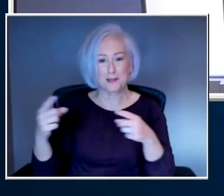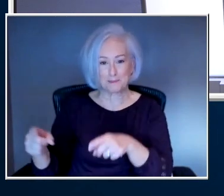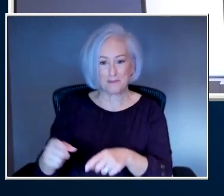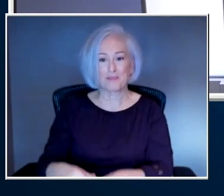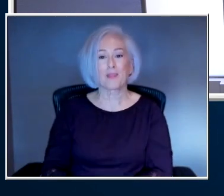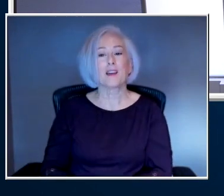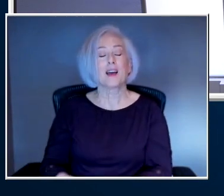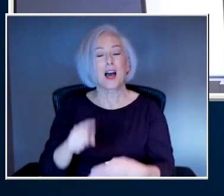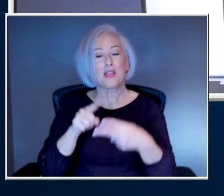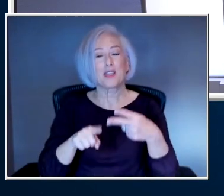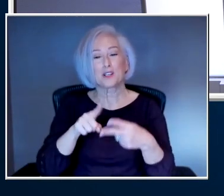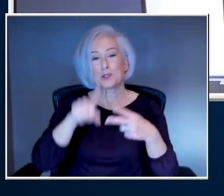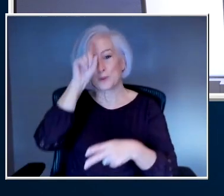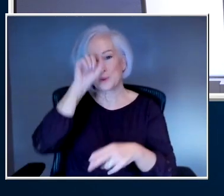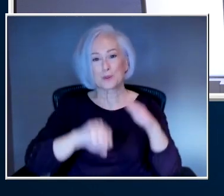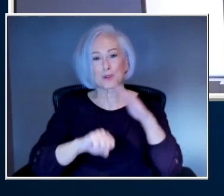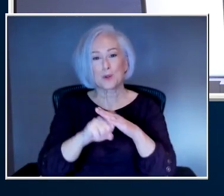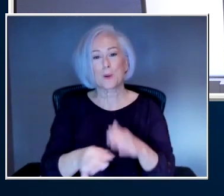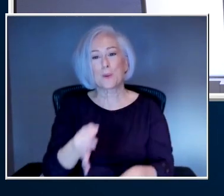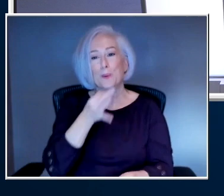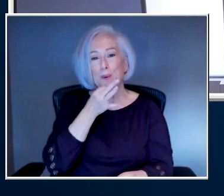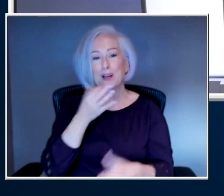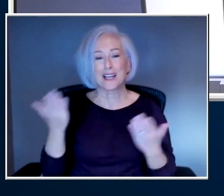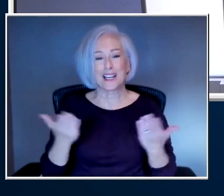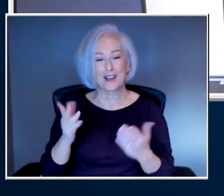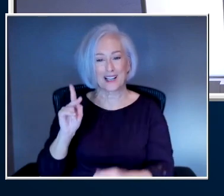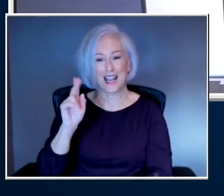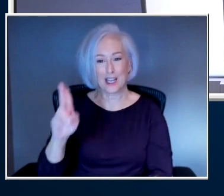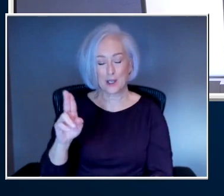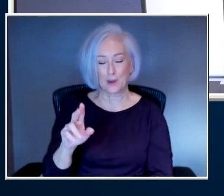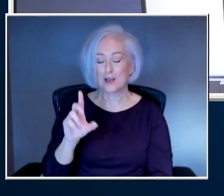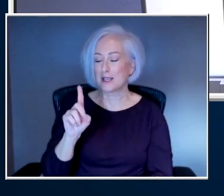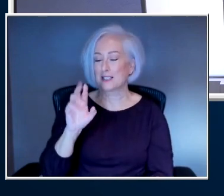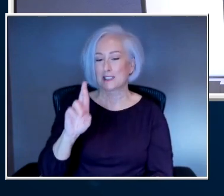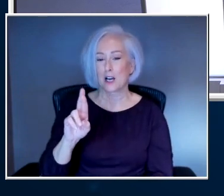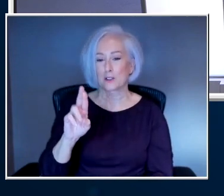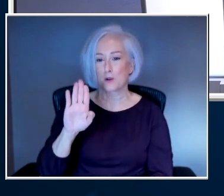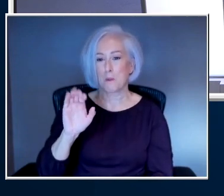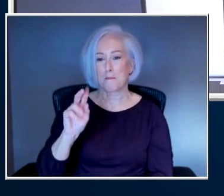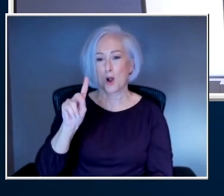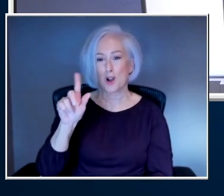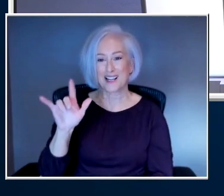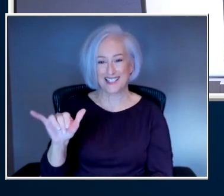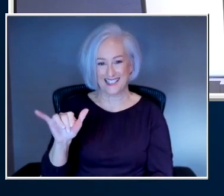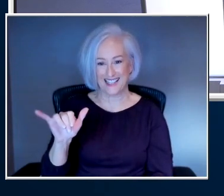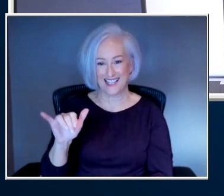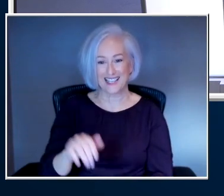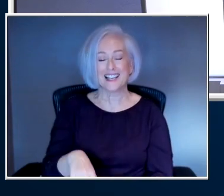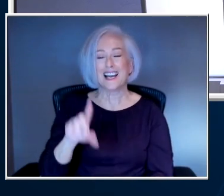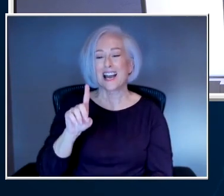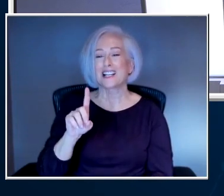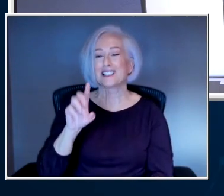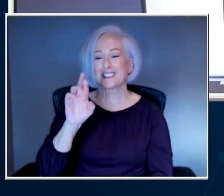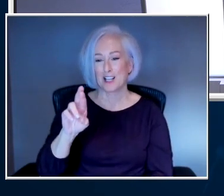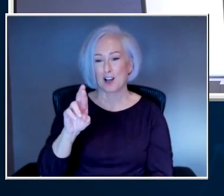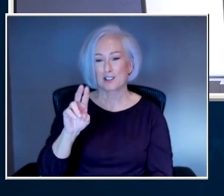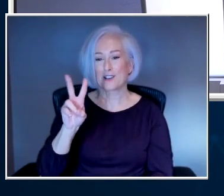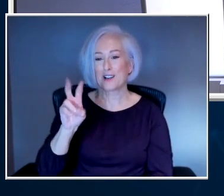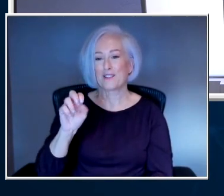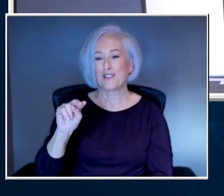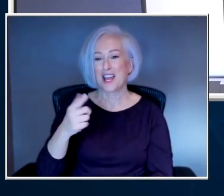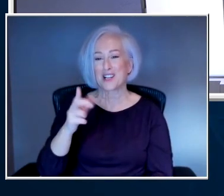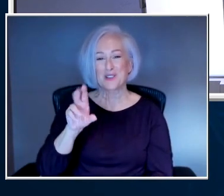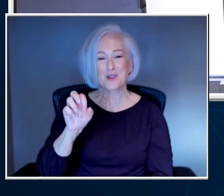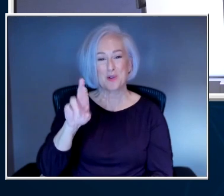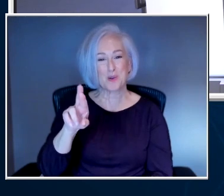experts from here at the health system, Doctors Tiffany Barkley and Husita Vangaru, both vascular neurologists